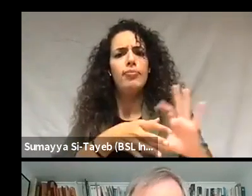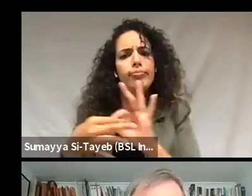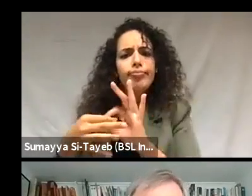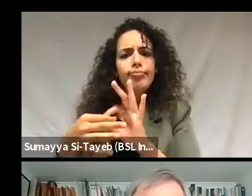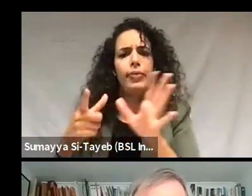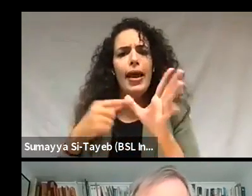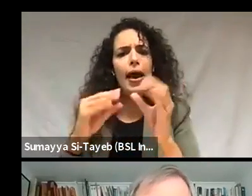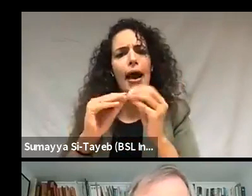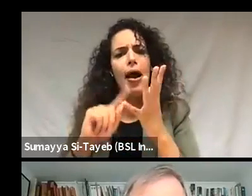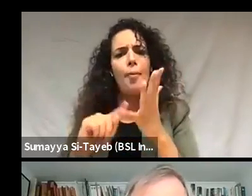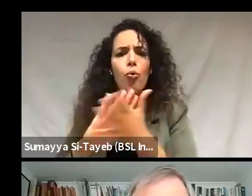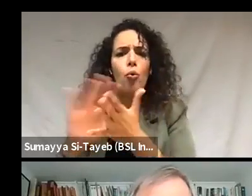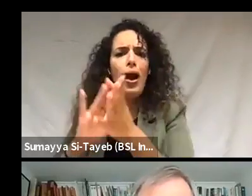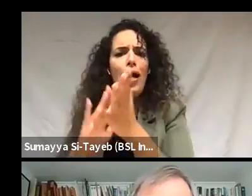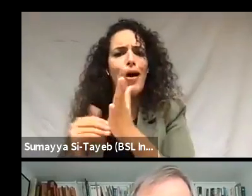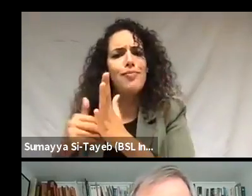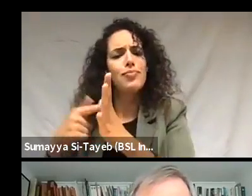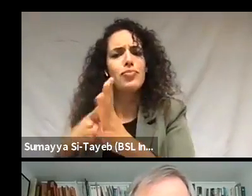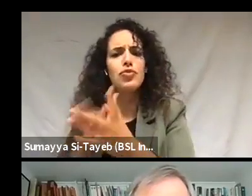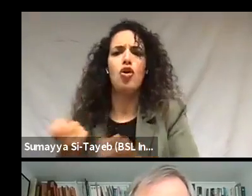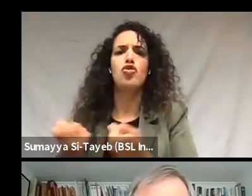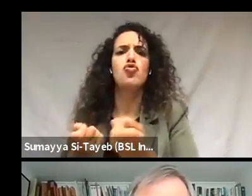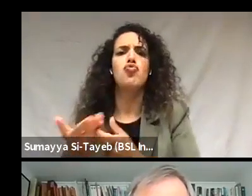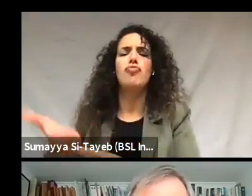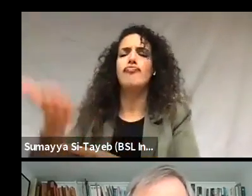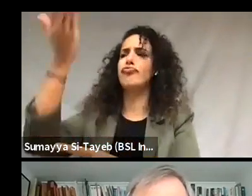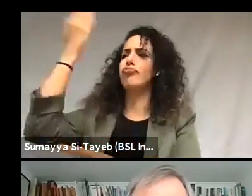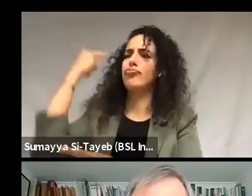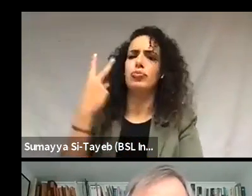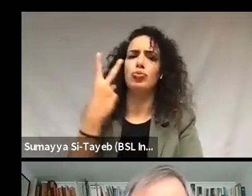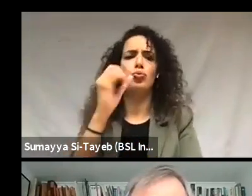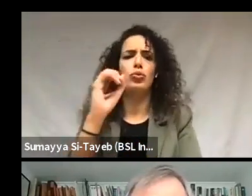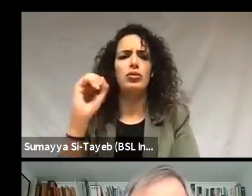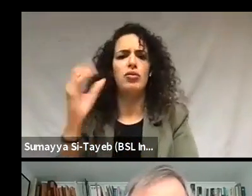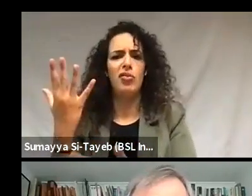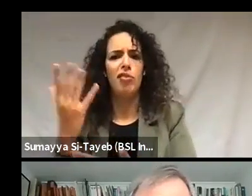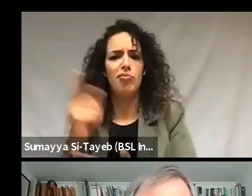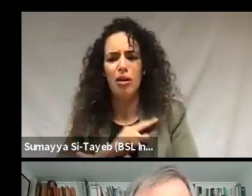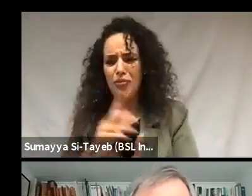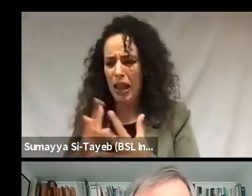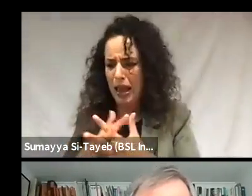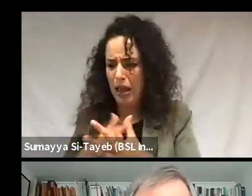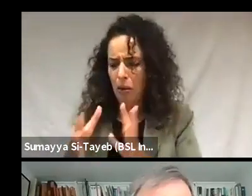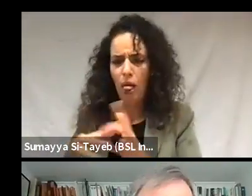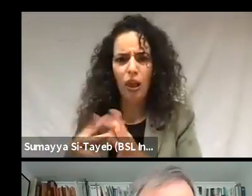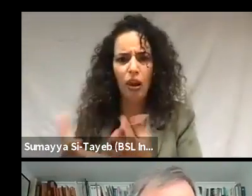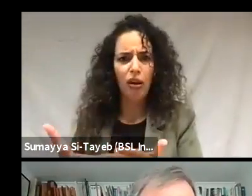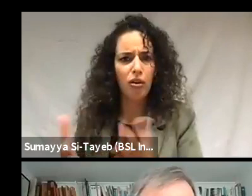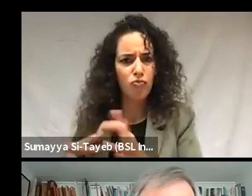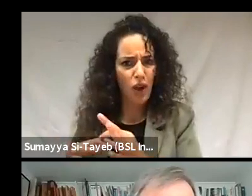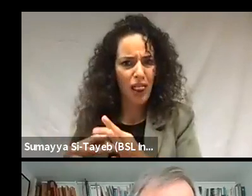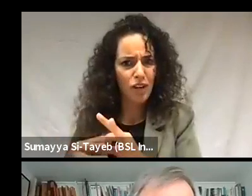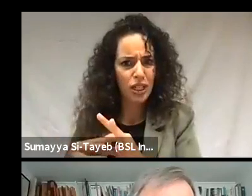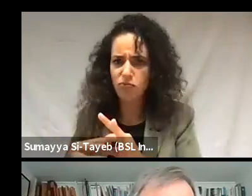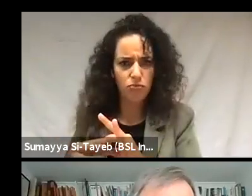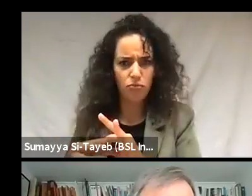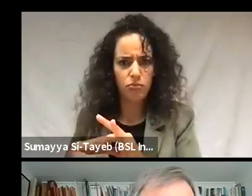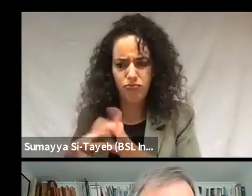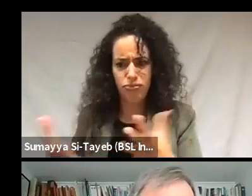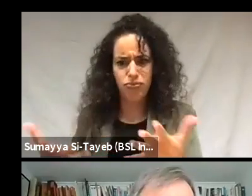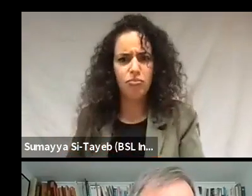was in control. What this has to do with that, I don't know, but it shows that, I mean, people want, I